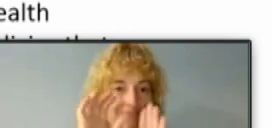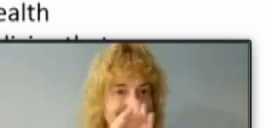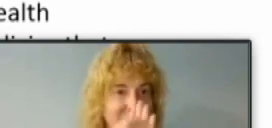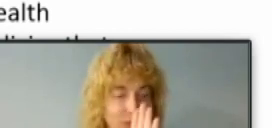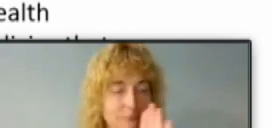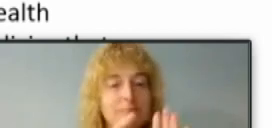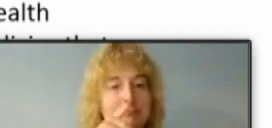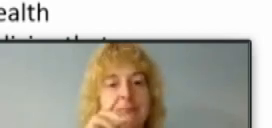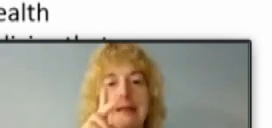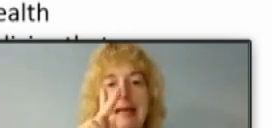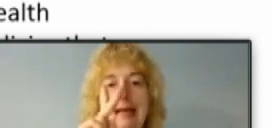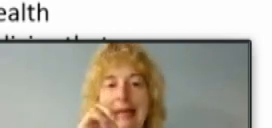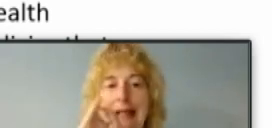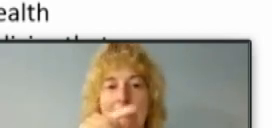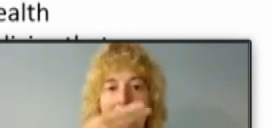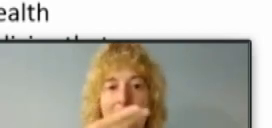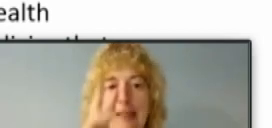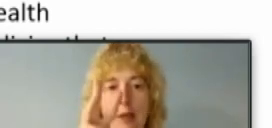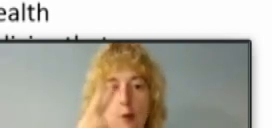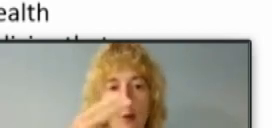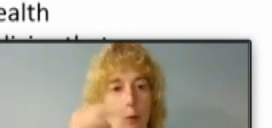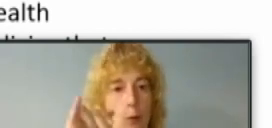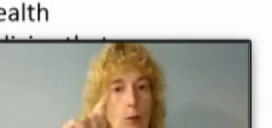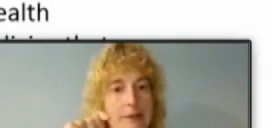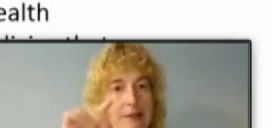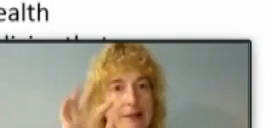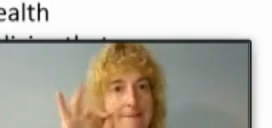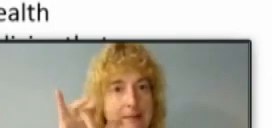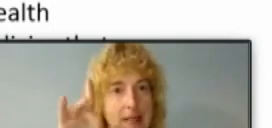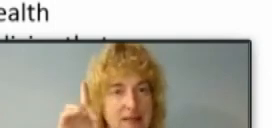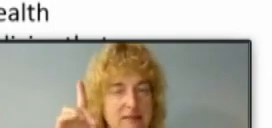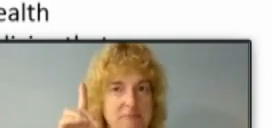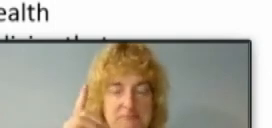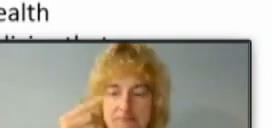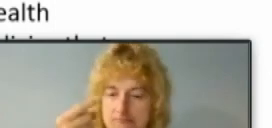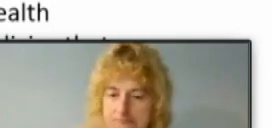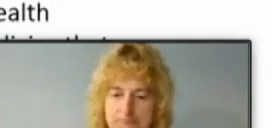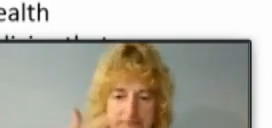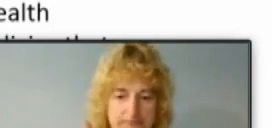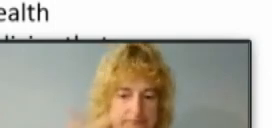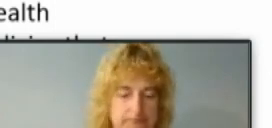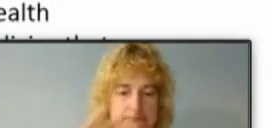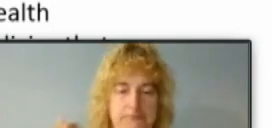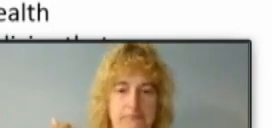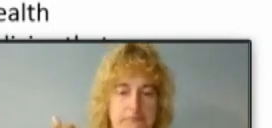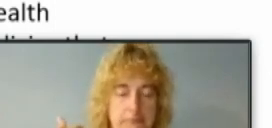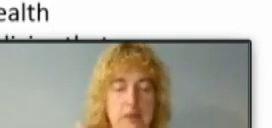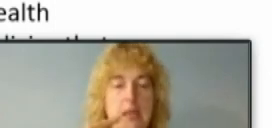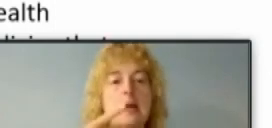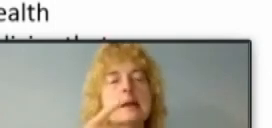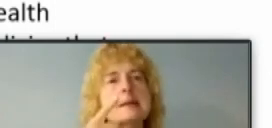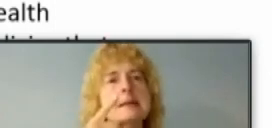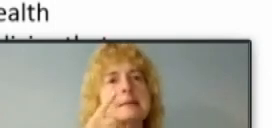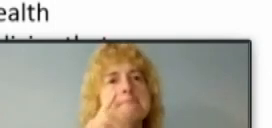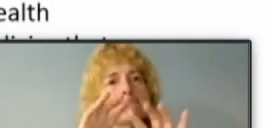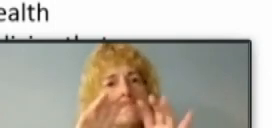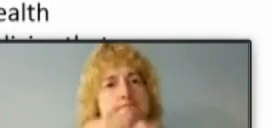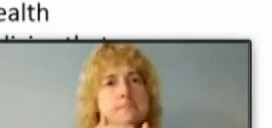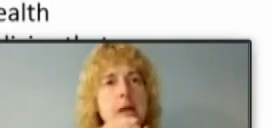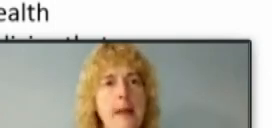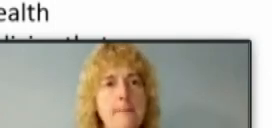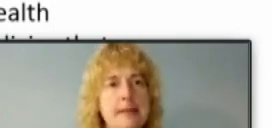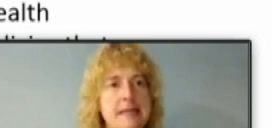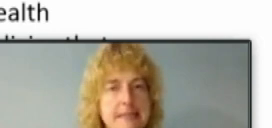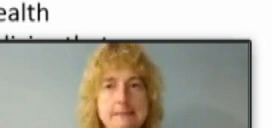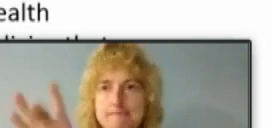couple of months ago, put together a committee to build really more of a learning community